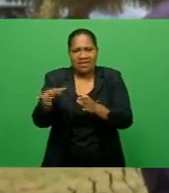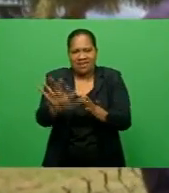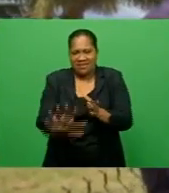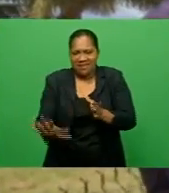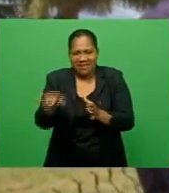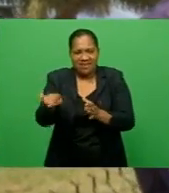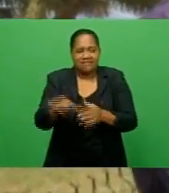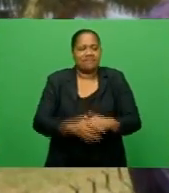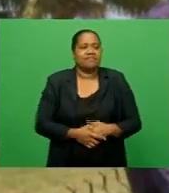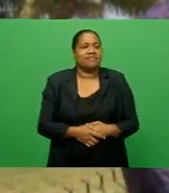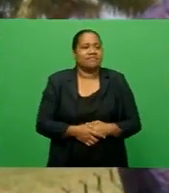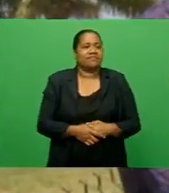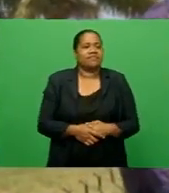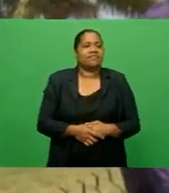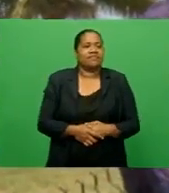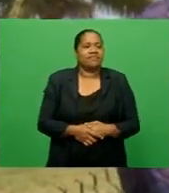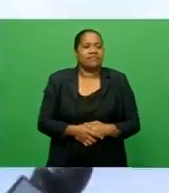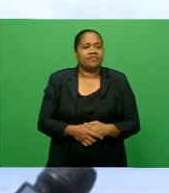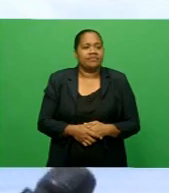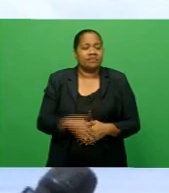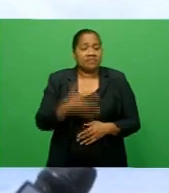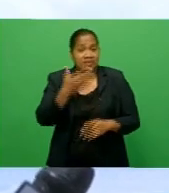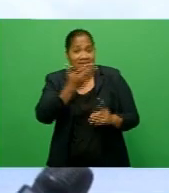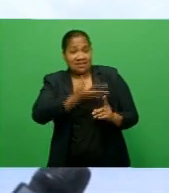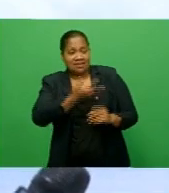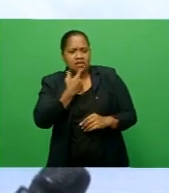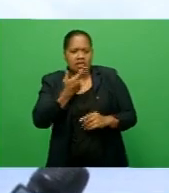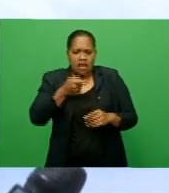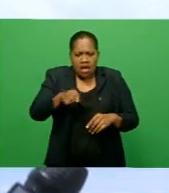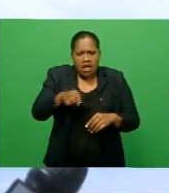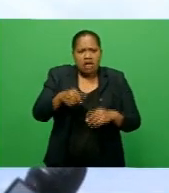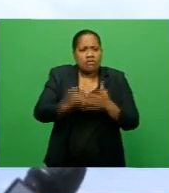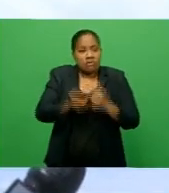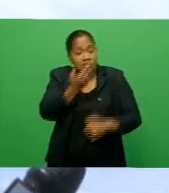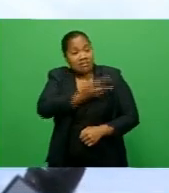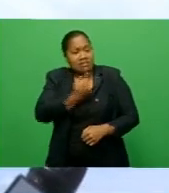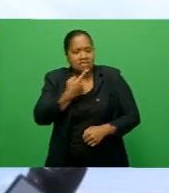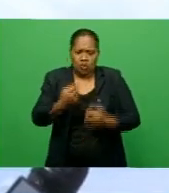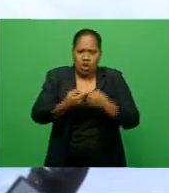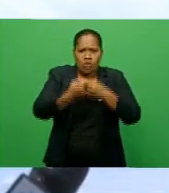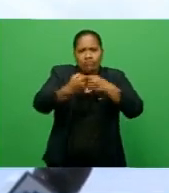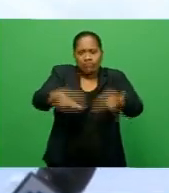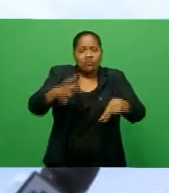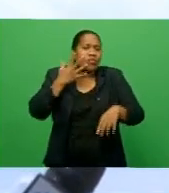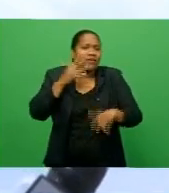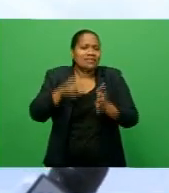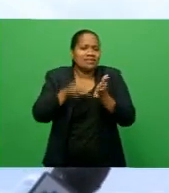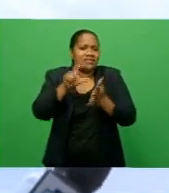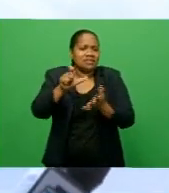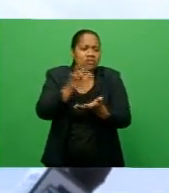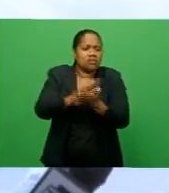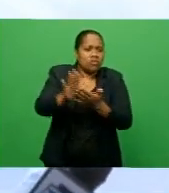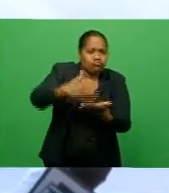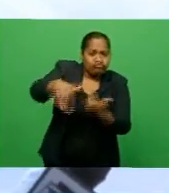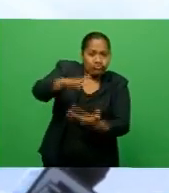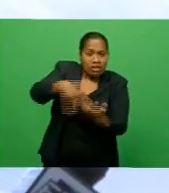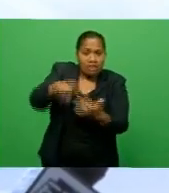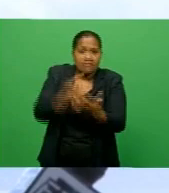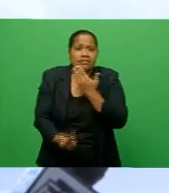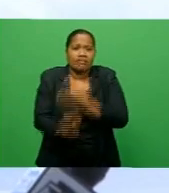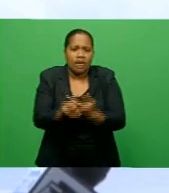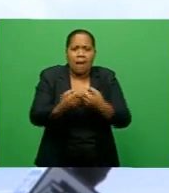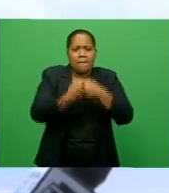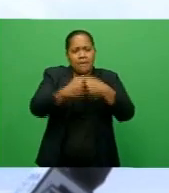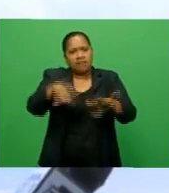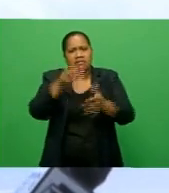here. There was damage during the time of the TC Herald storm surge, and so also supporting to make sure that